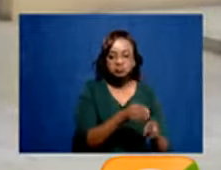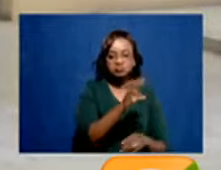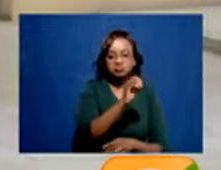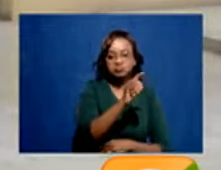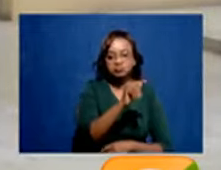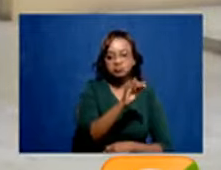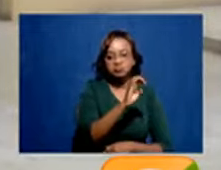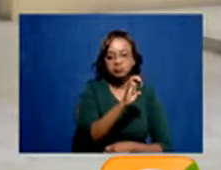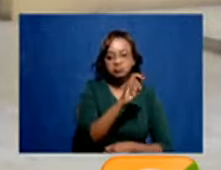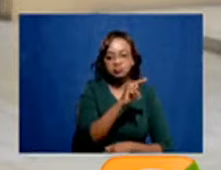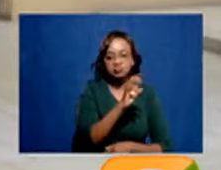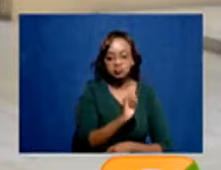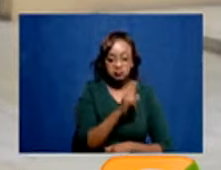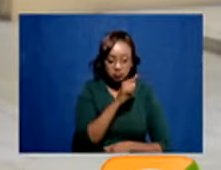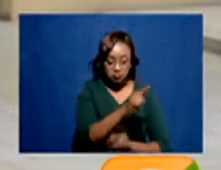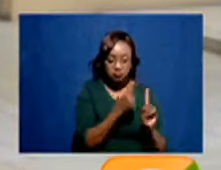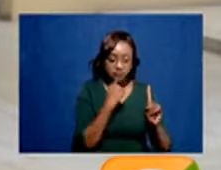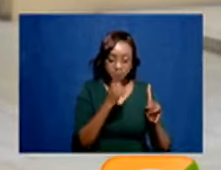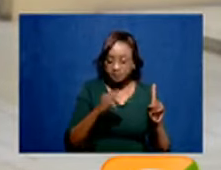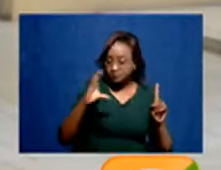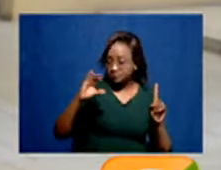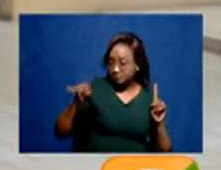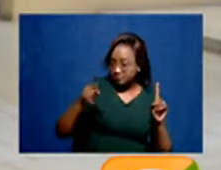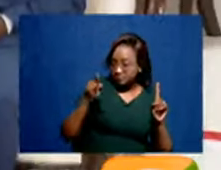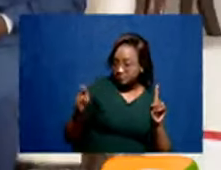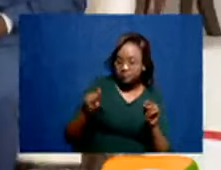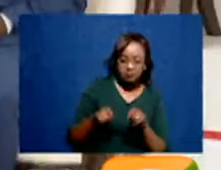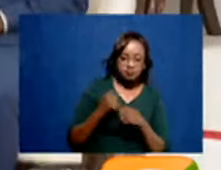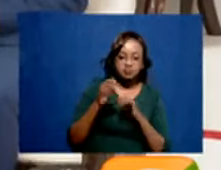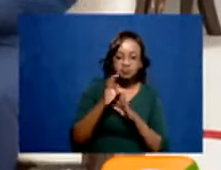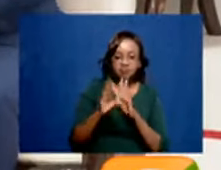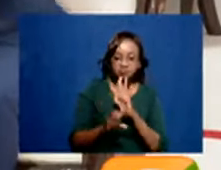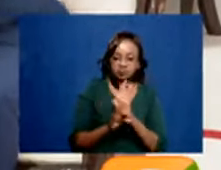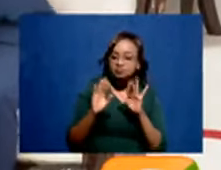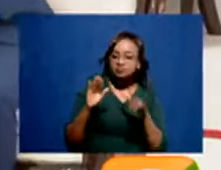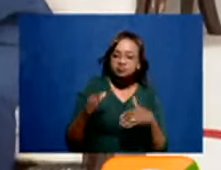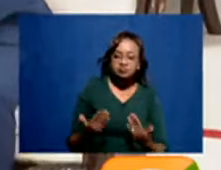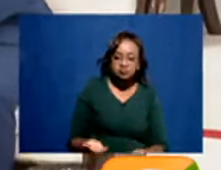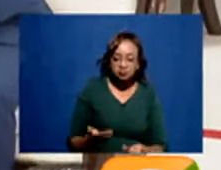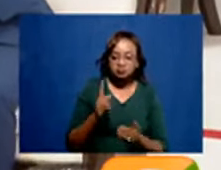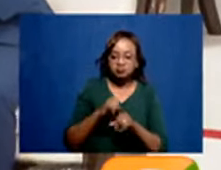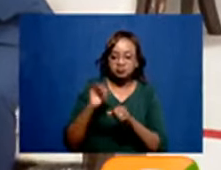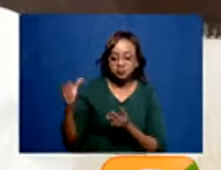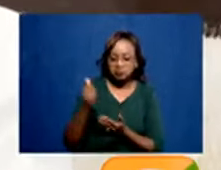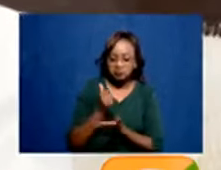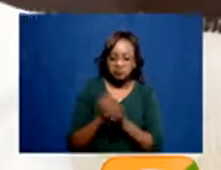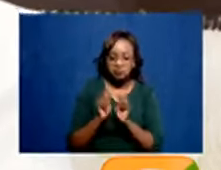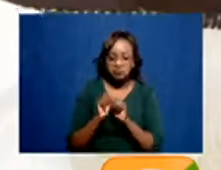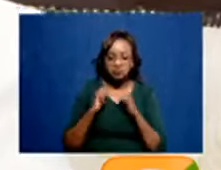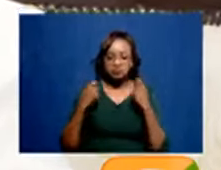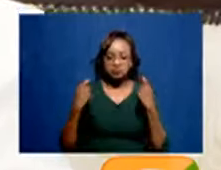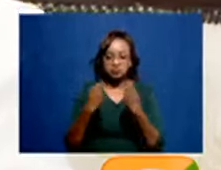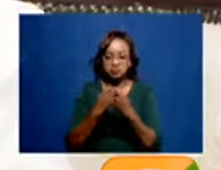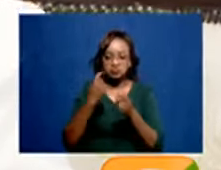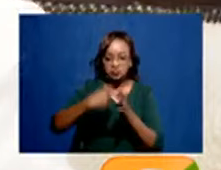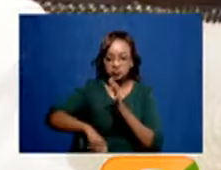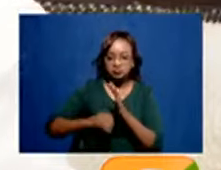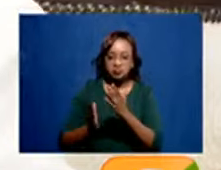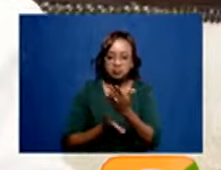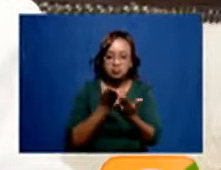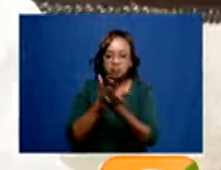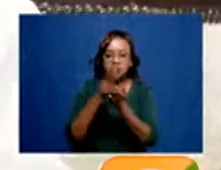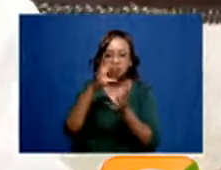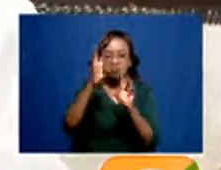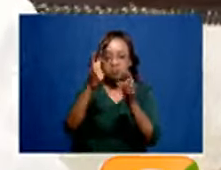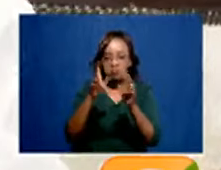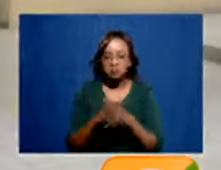Otieno, who claims that the CJ violated the constitution in appointing members of the tax appeal.